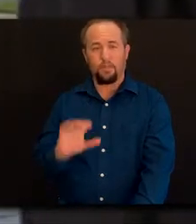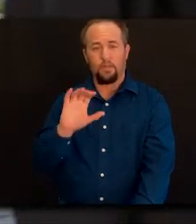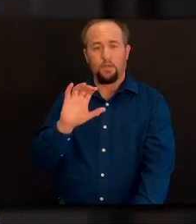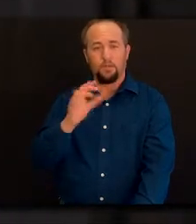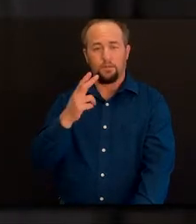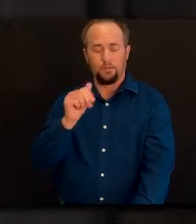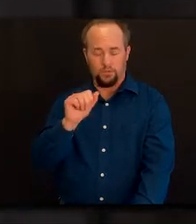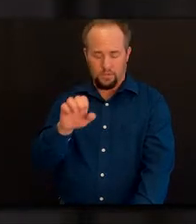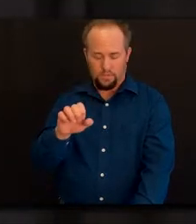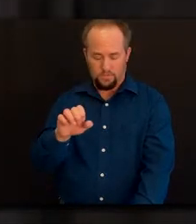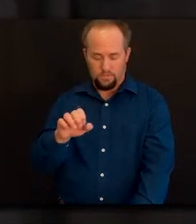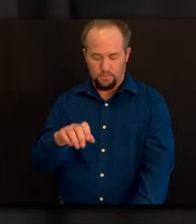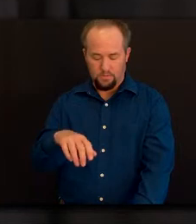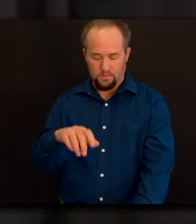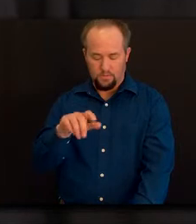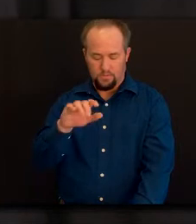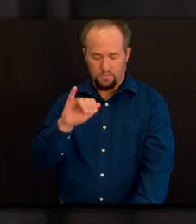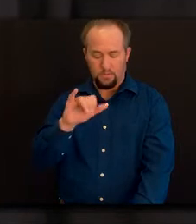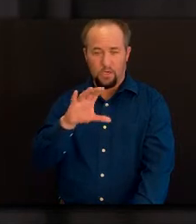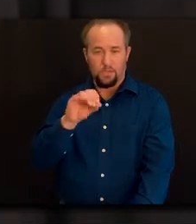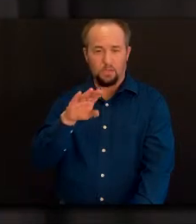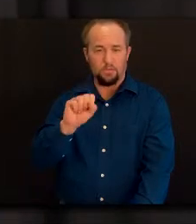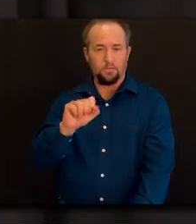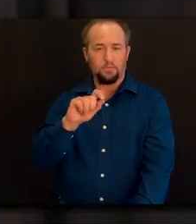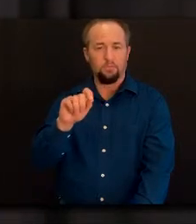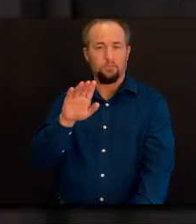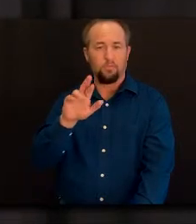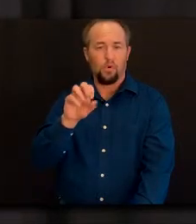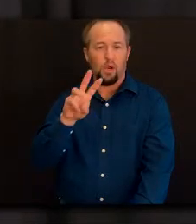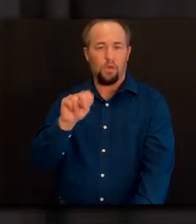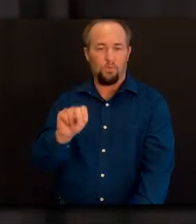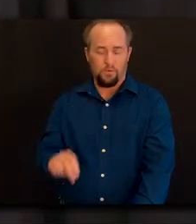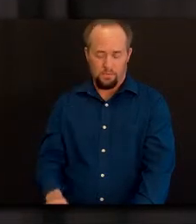Chase Lawton Jacobs Brown.